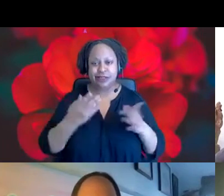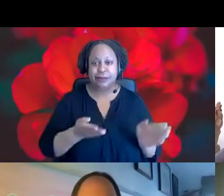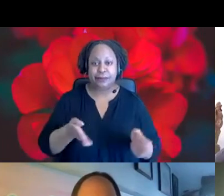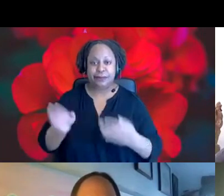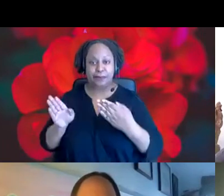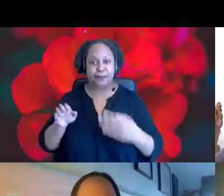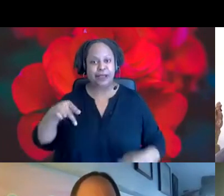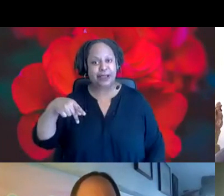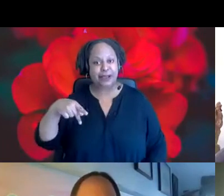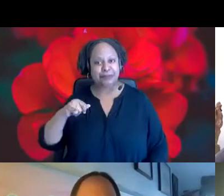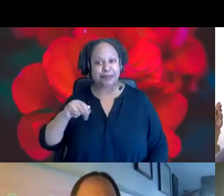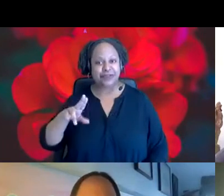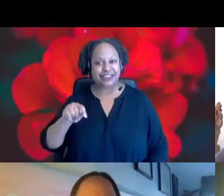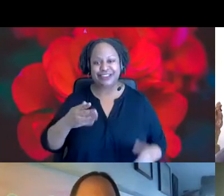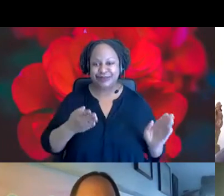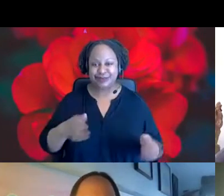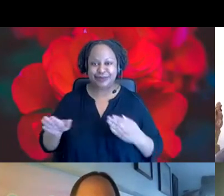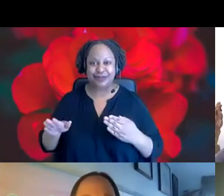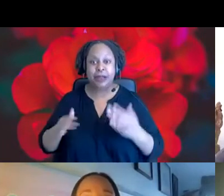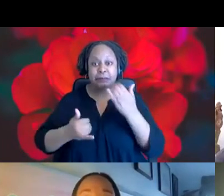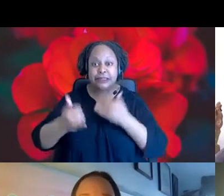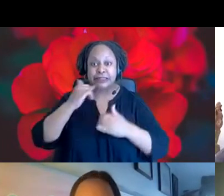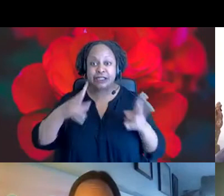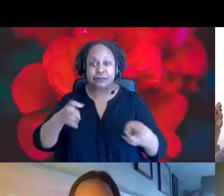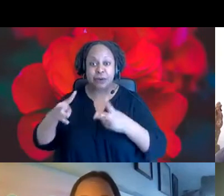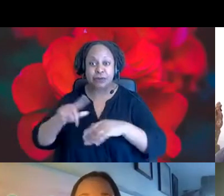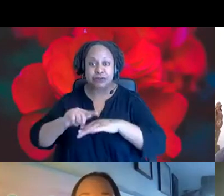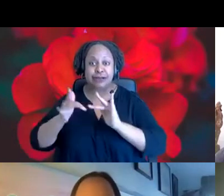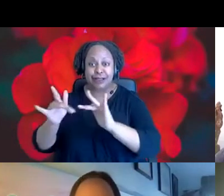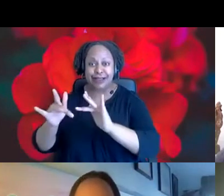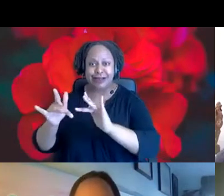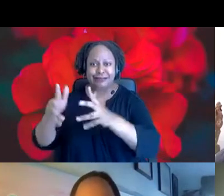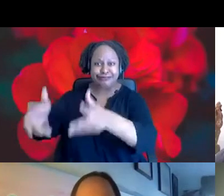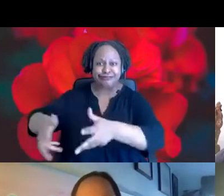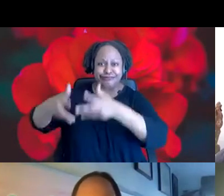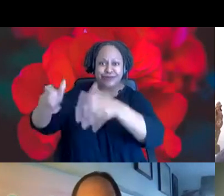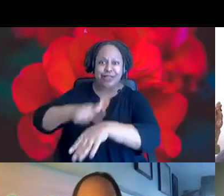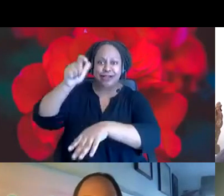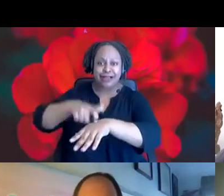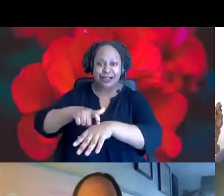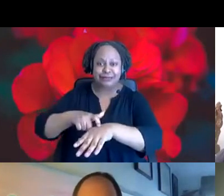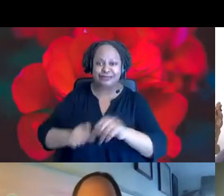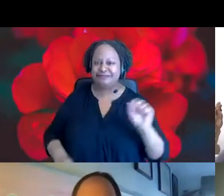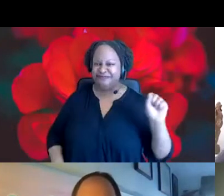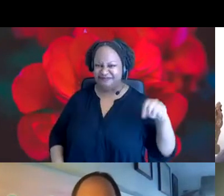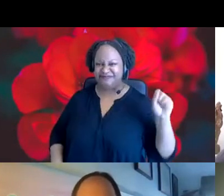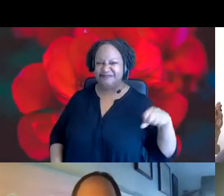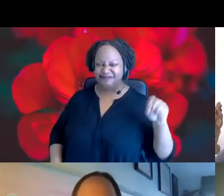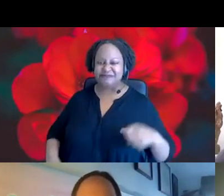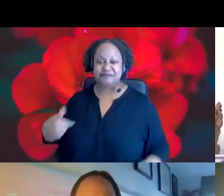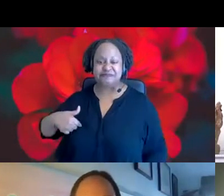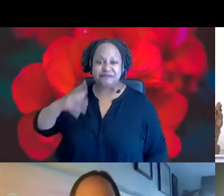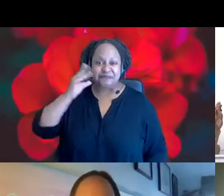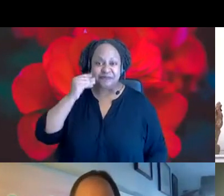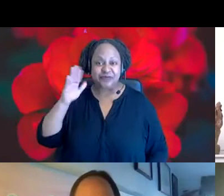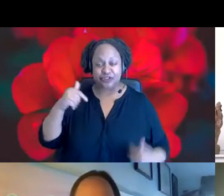share when the mistakes are also online and it's like, they're there for a long time. Yeah, I have said yes as